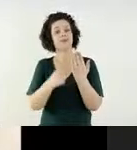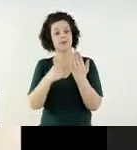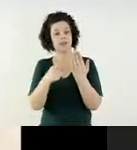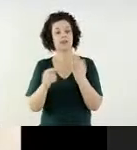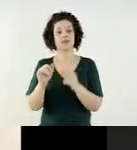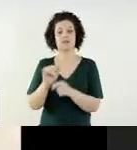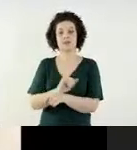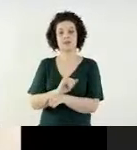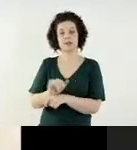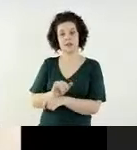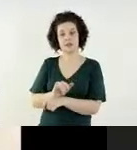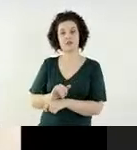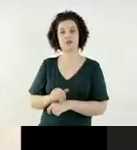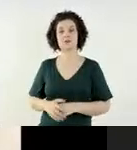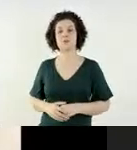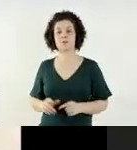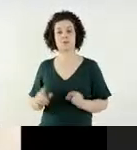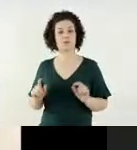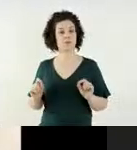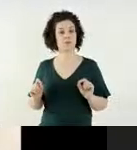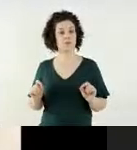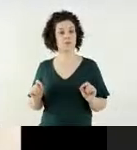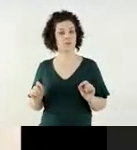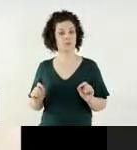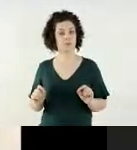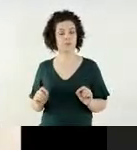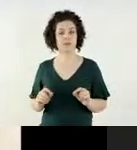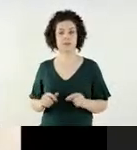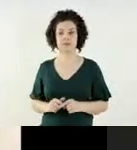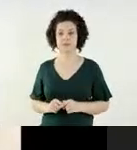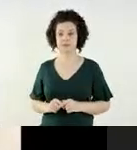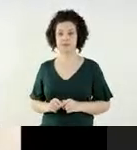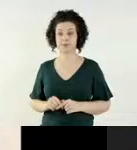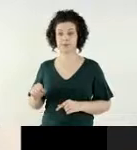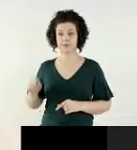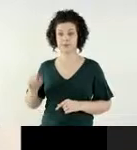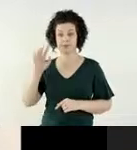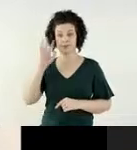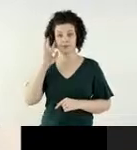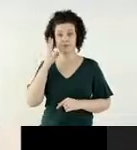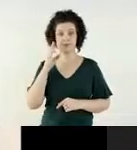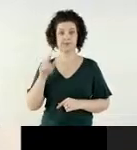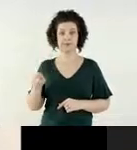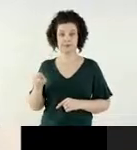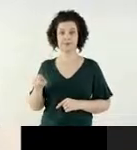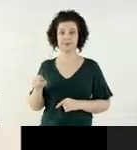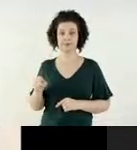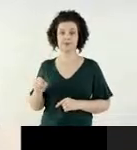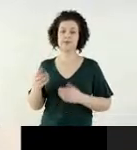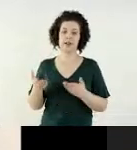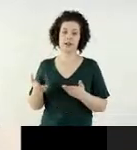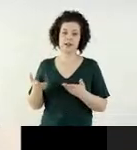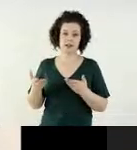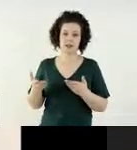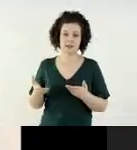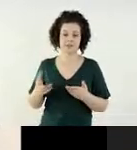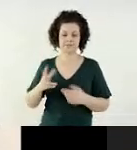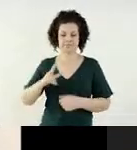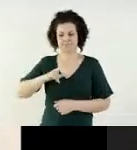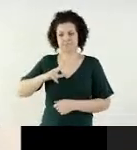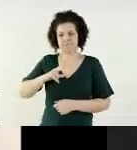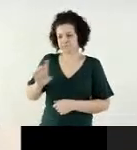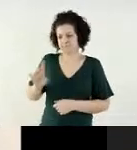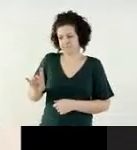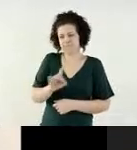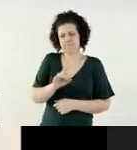it was a tender sort of and private decision on my part to make a connection with the last book that I produced that was also mentioned,